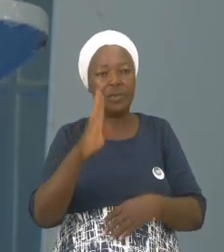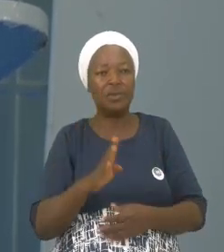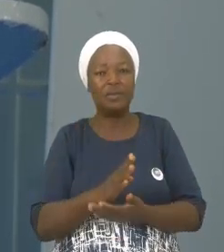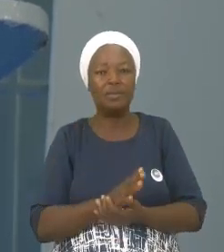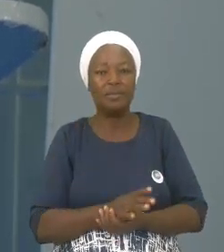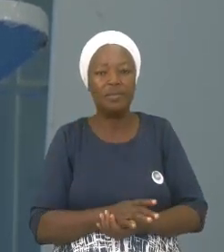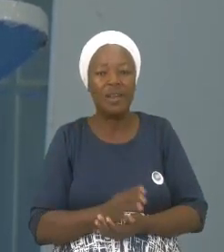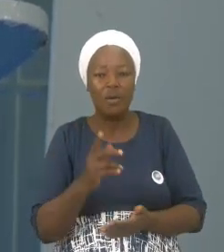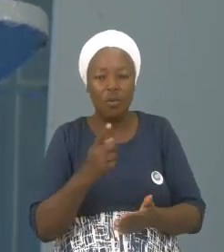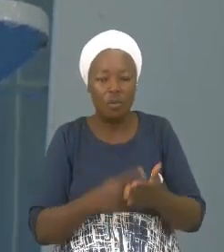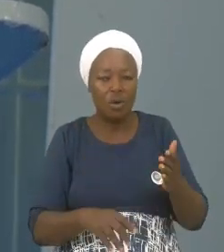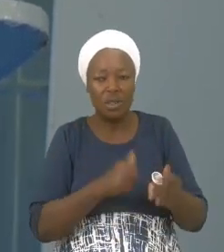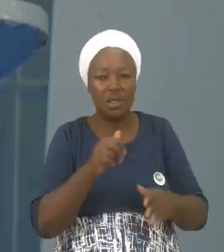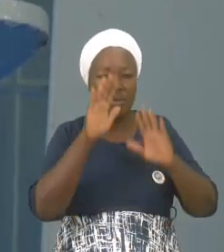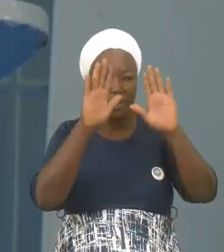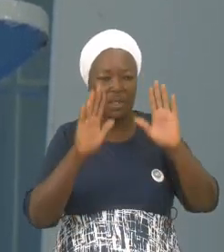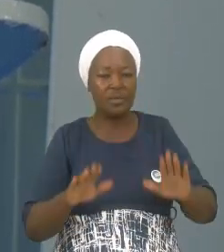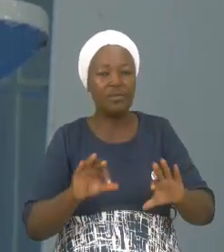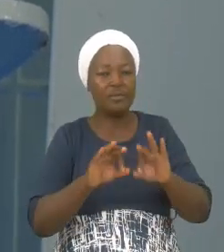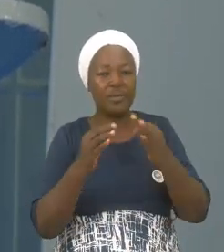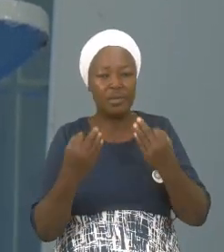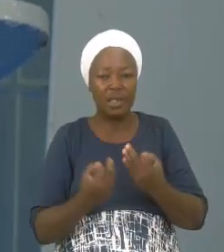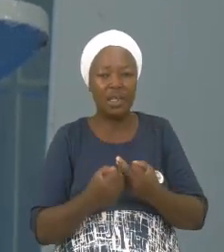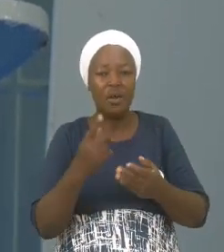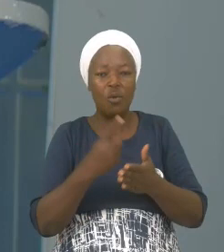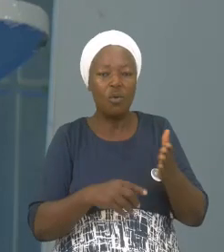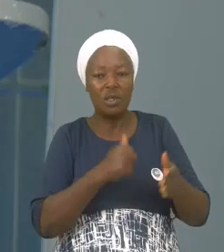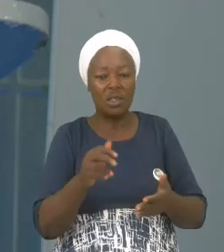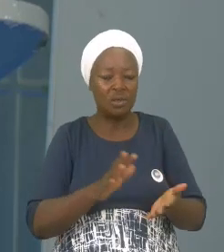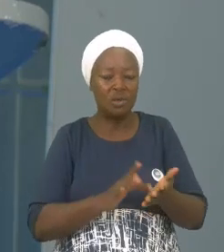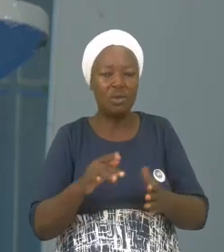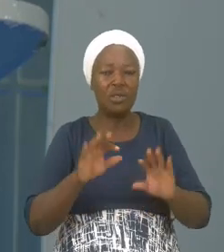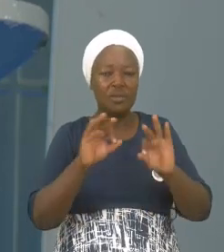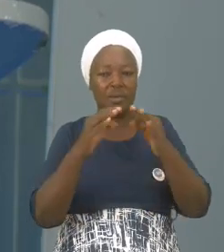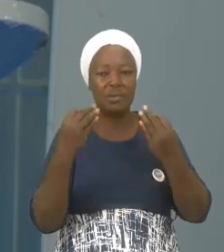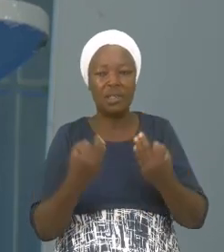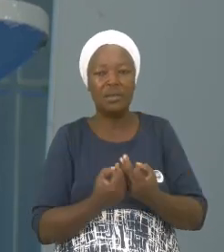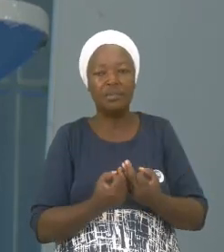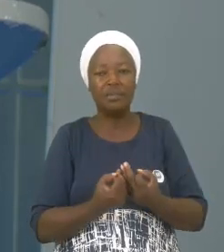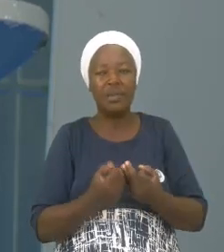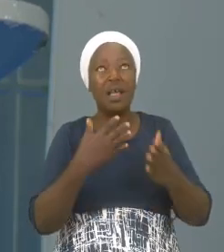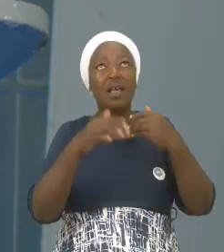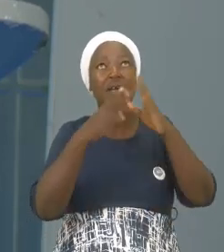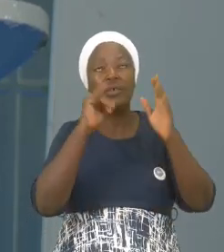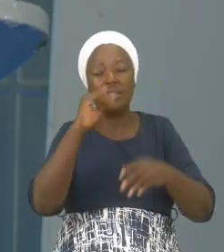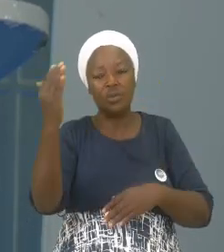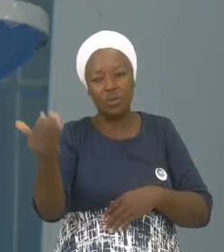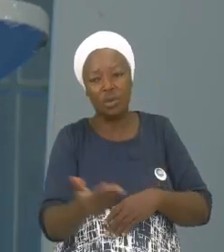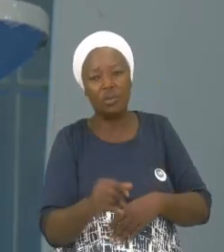a wonderful family. What a glorious family. Heaven is welcoming you